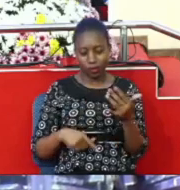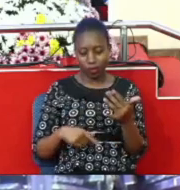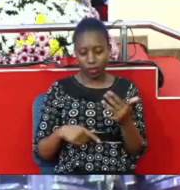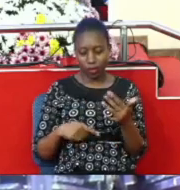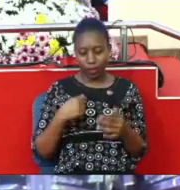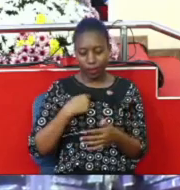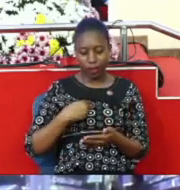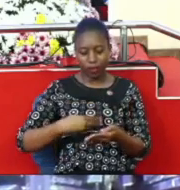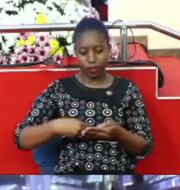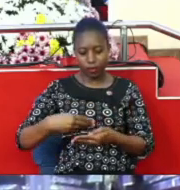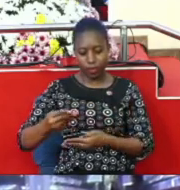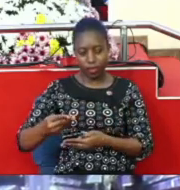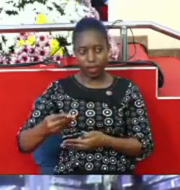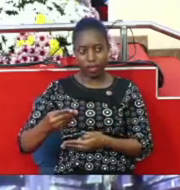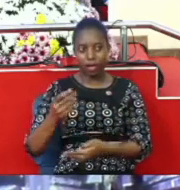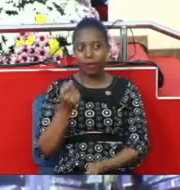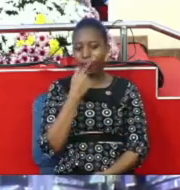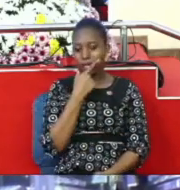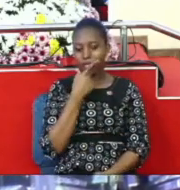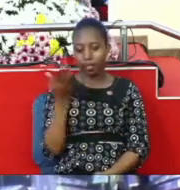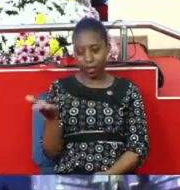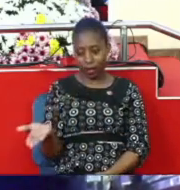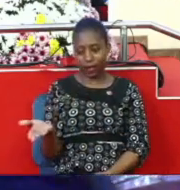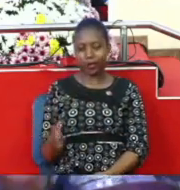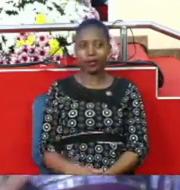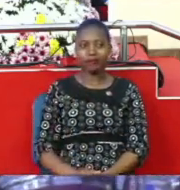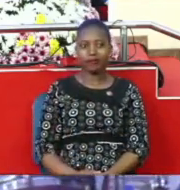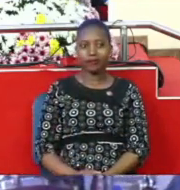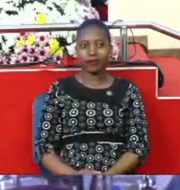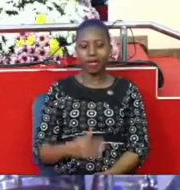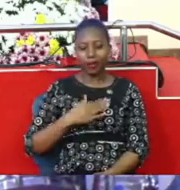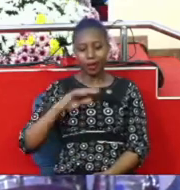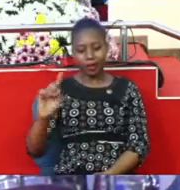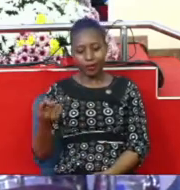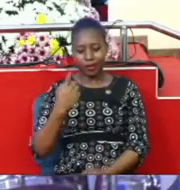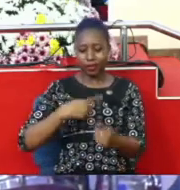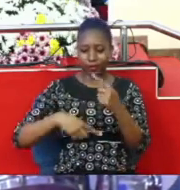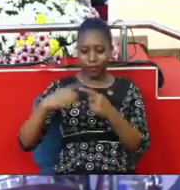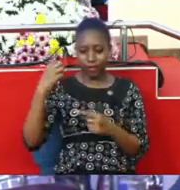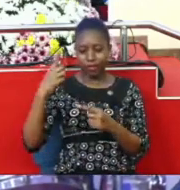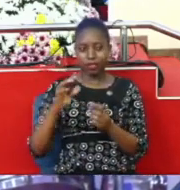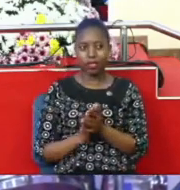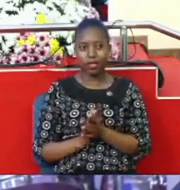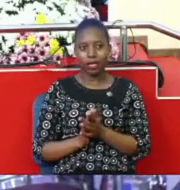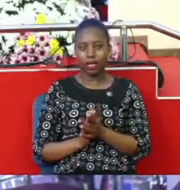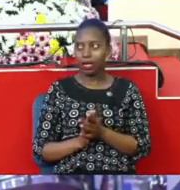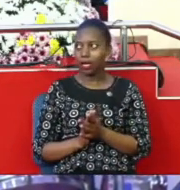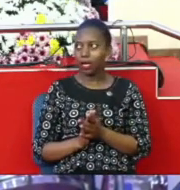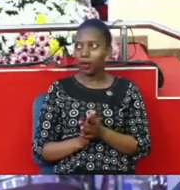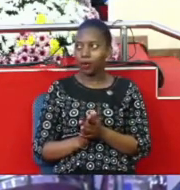pale, the Capsules. My first victory was when my lie worked.